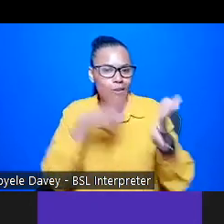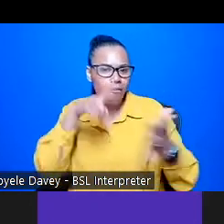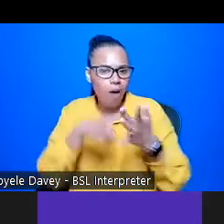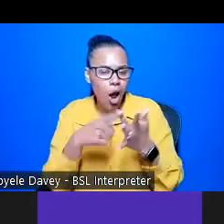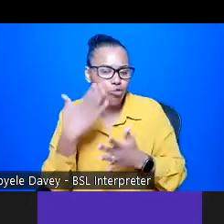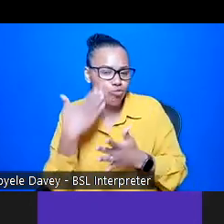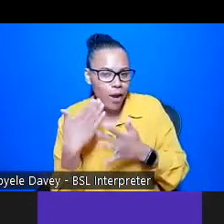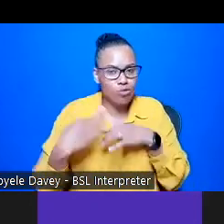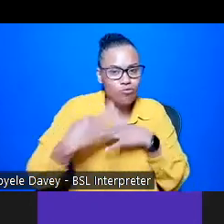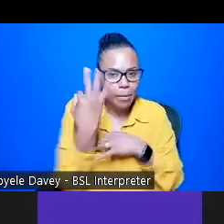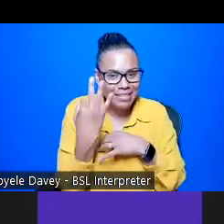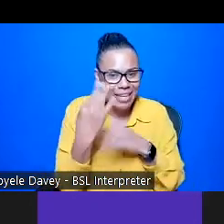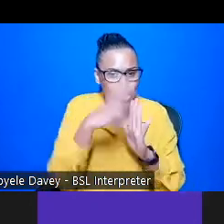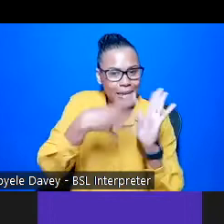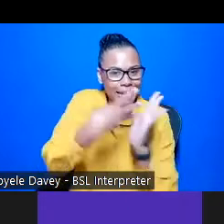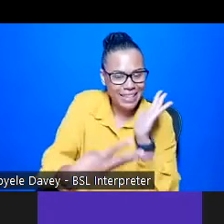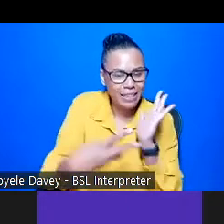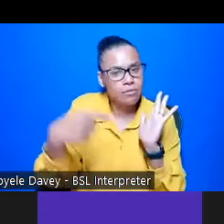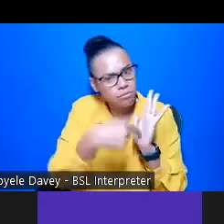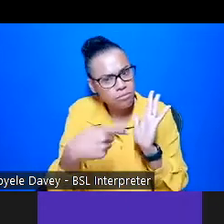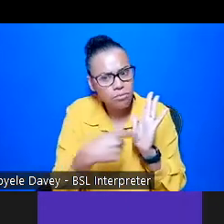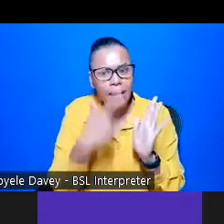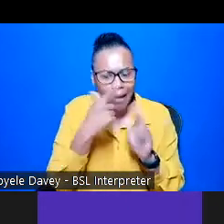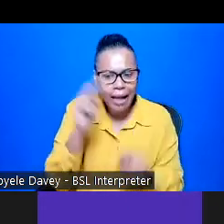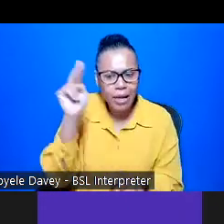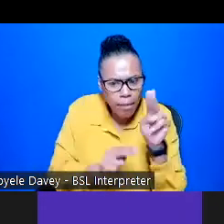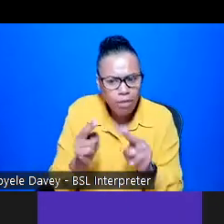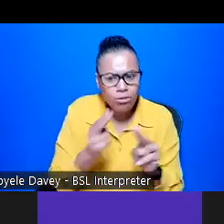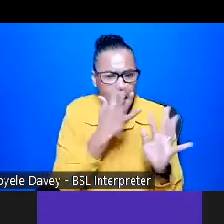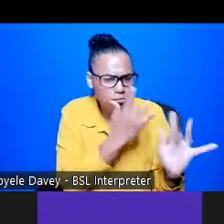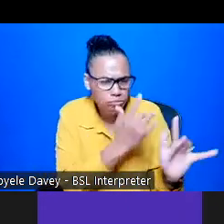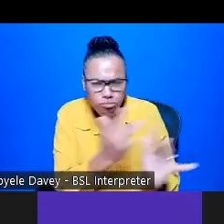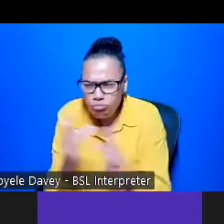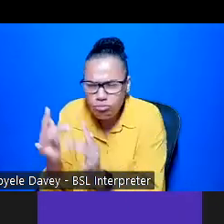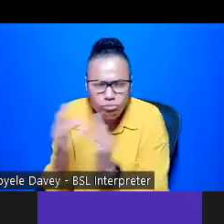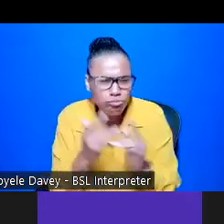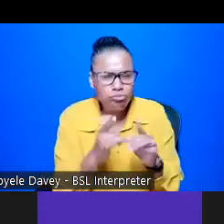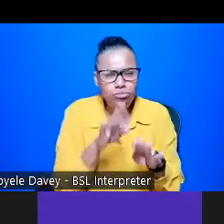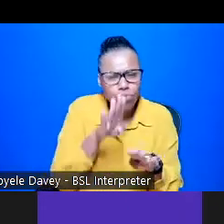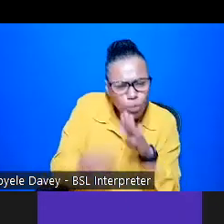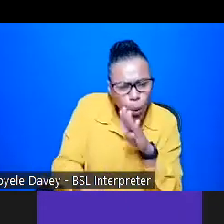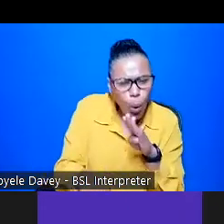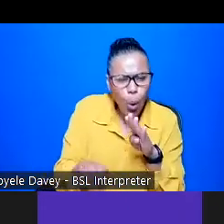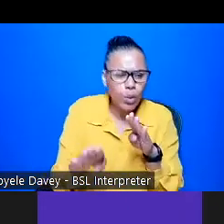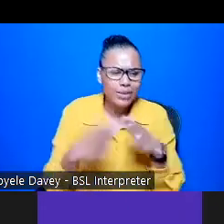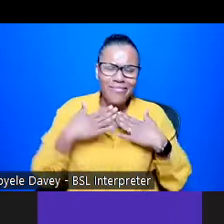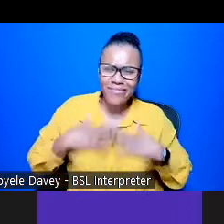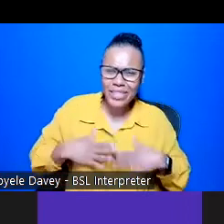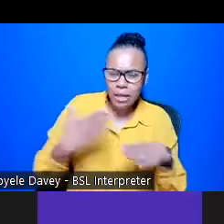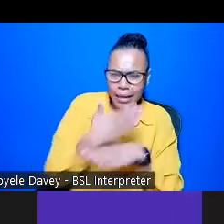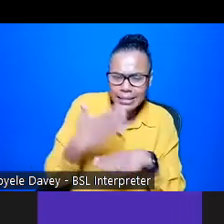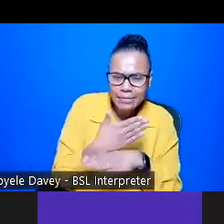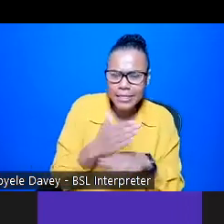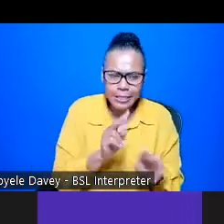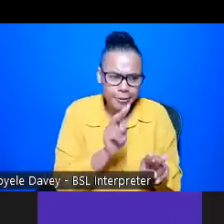Rates Representation Index acts as a method of measuring and monitoring sport and physical activity organisations against progress with the race